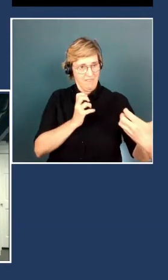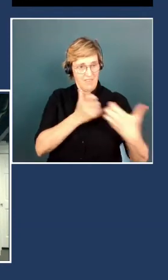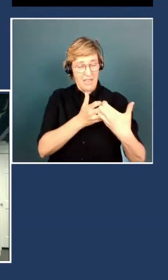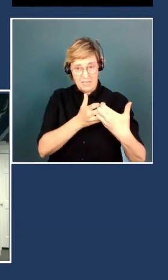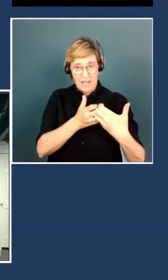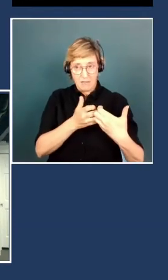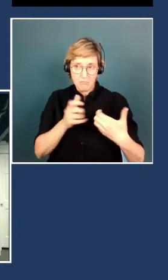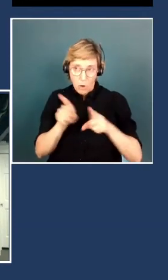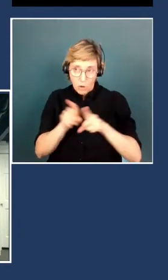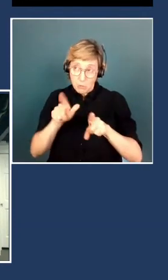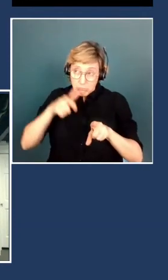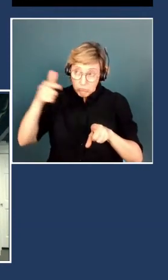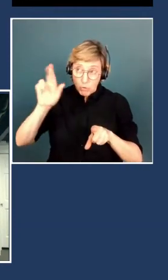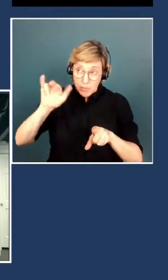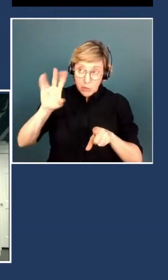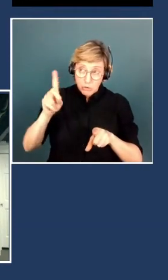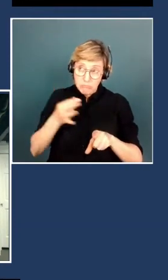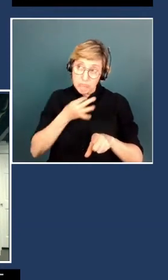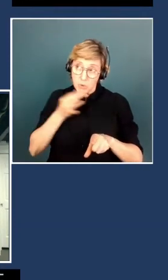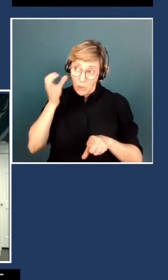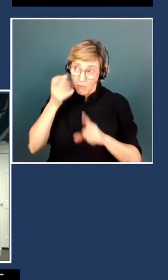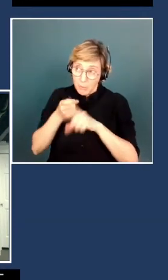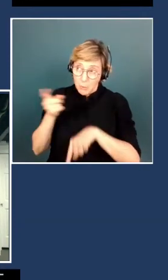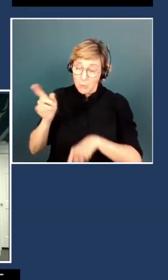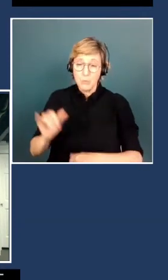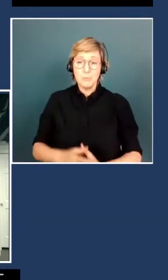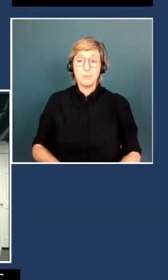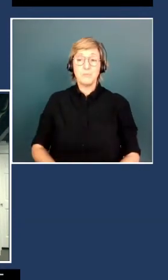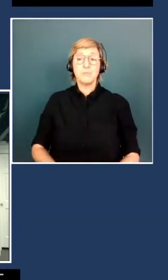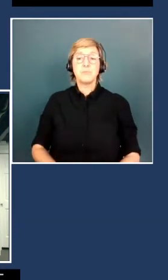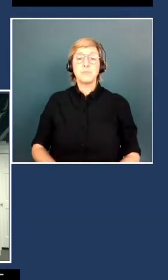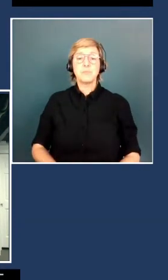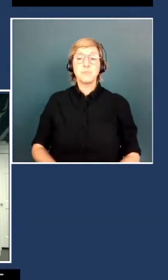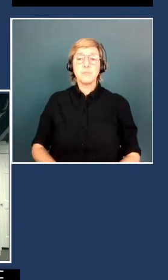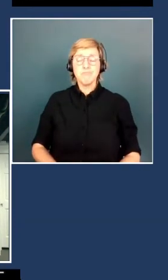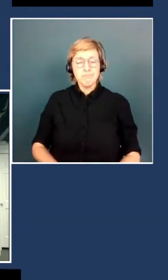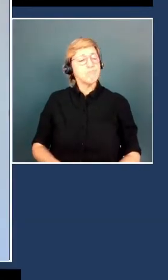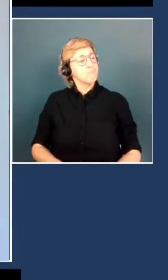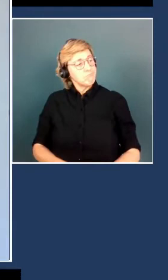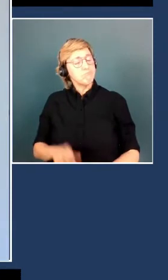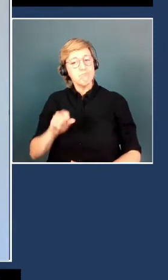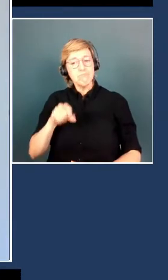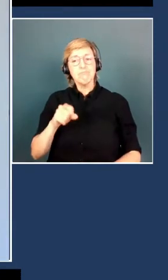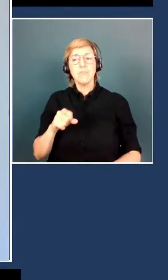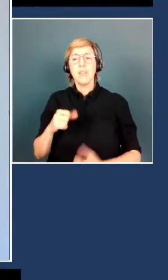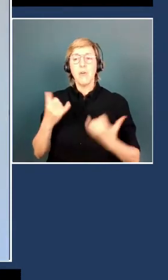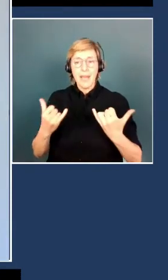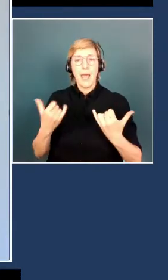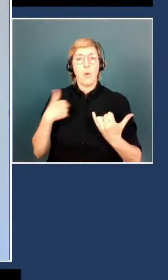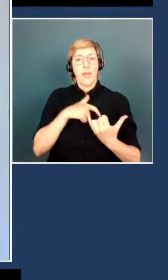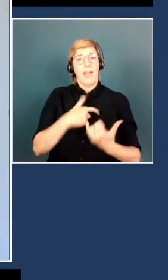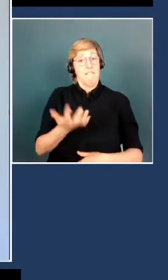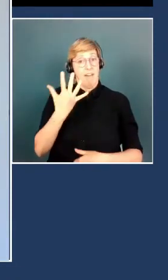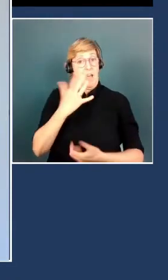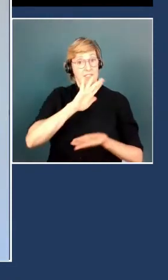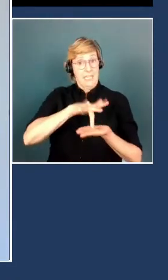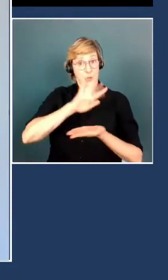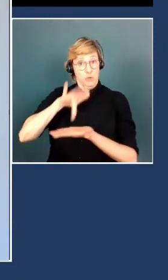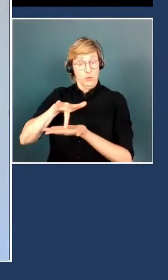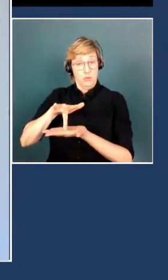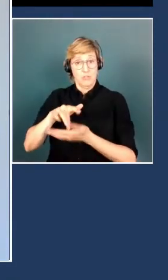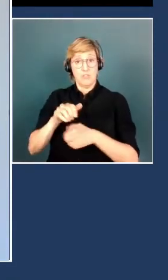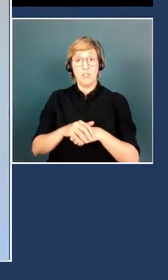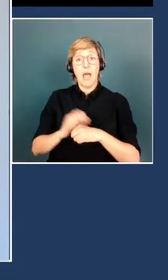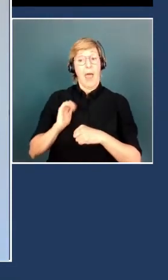well. Yeah, absolutely. We currently have 5 centers. We launched our initiative back in 2016 of